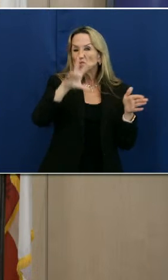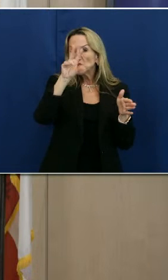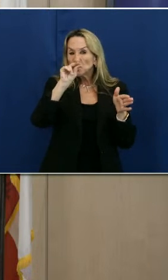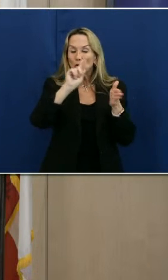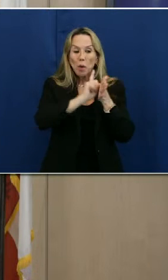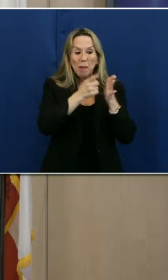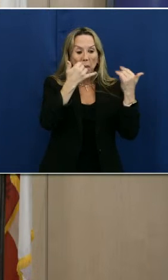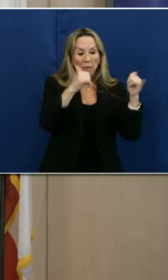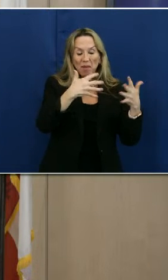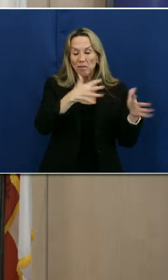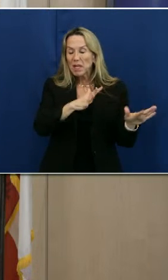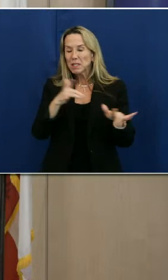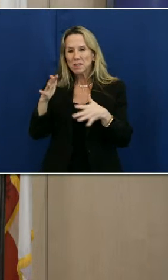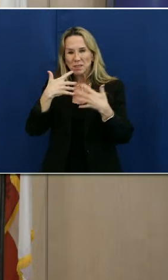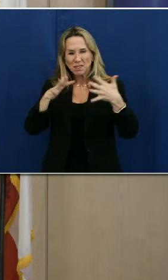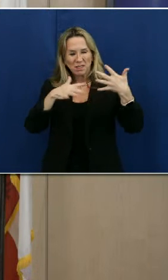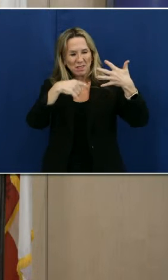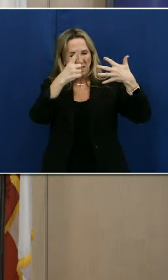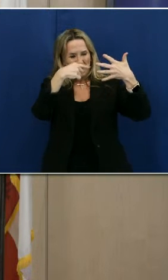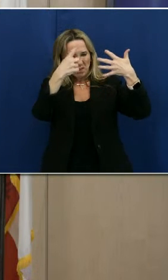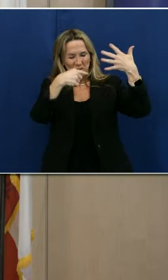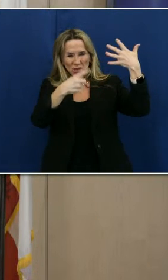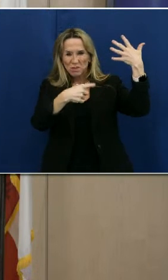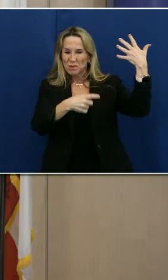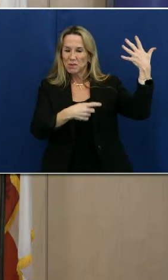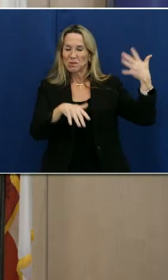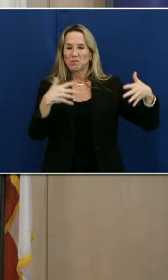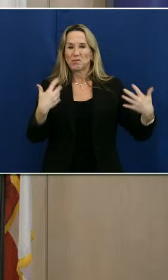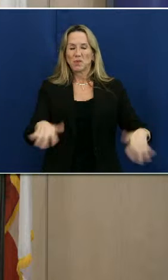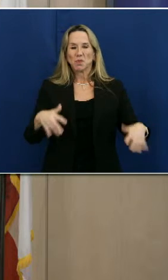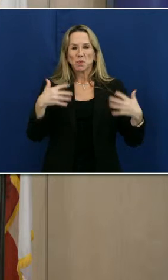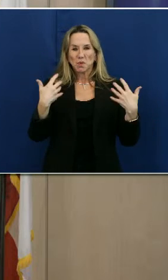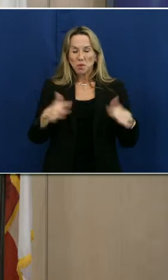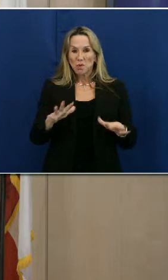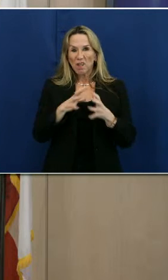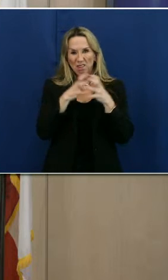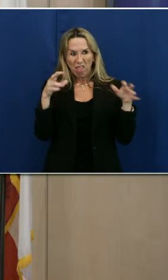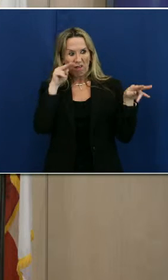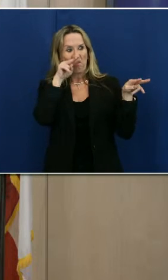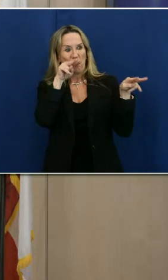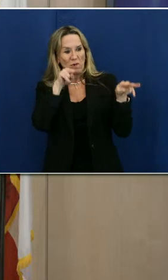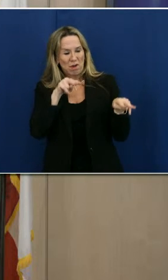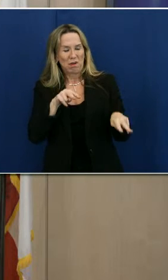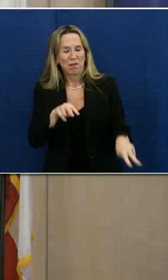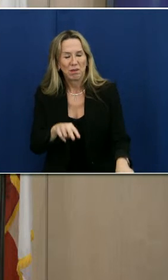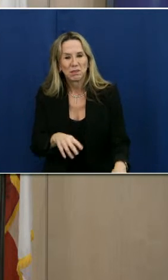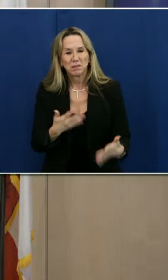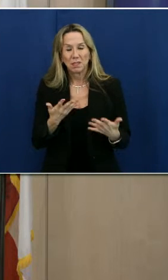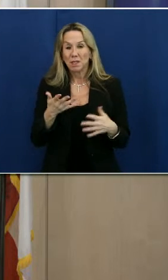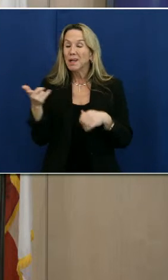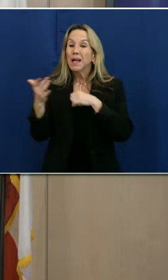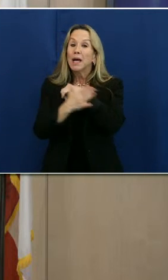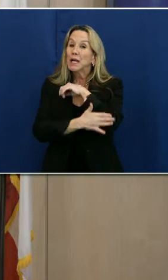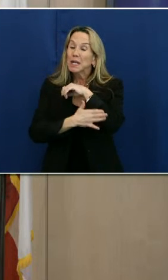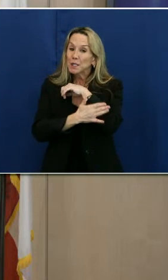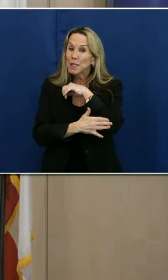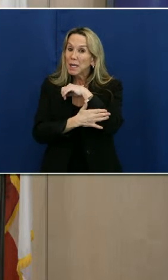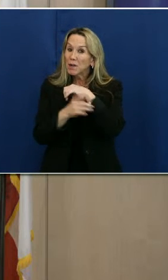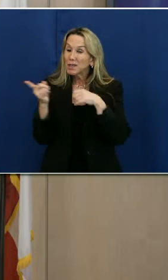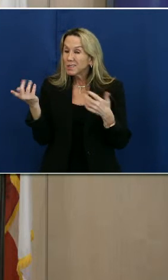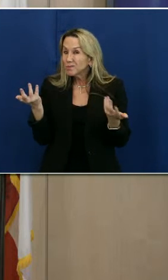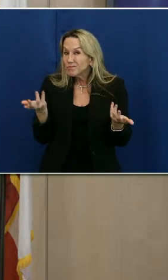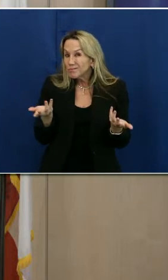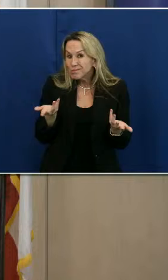This is a lot to kind of keep an eye on. does the county recommend that